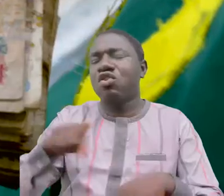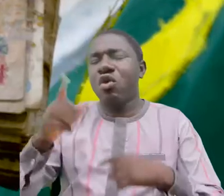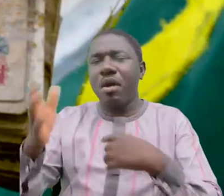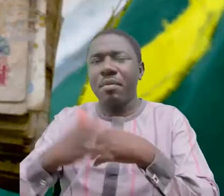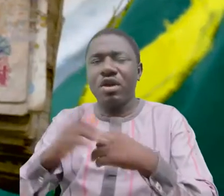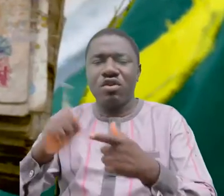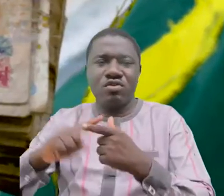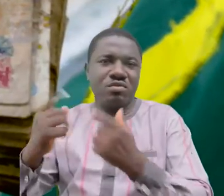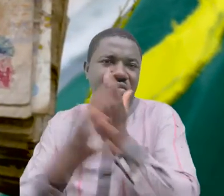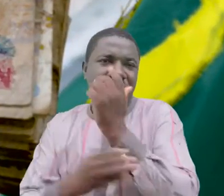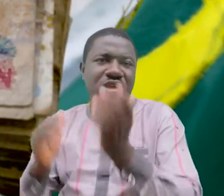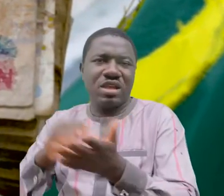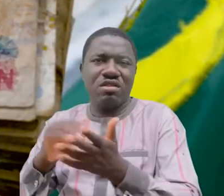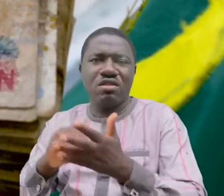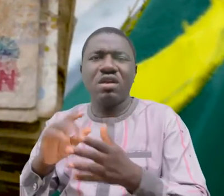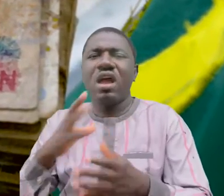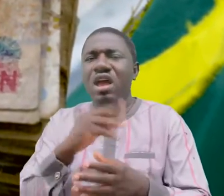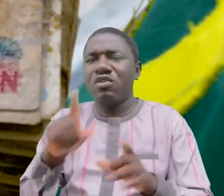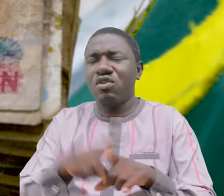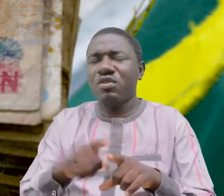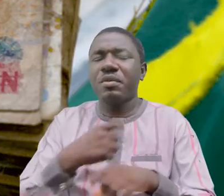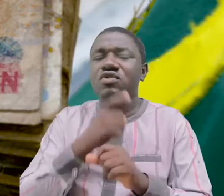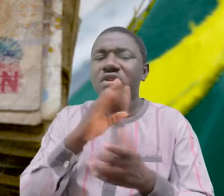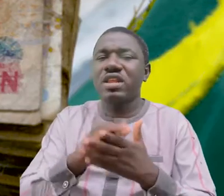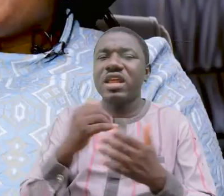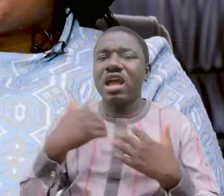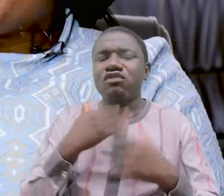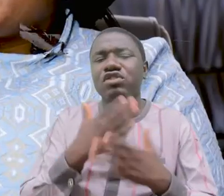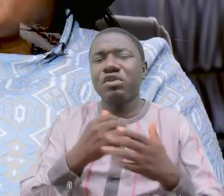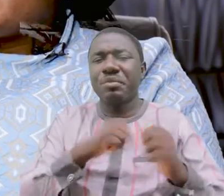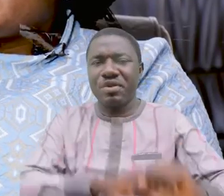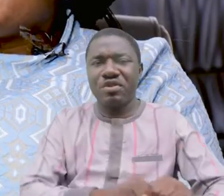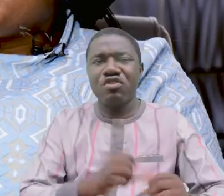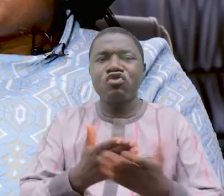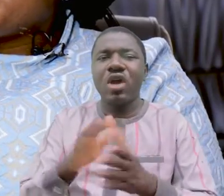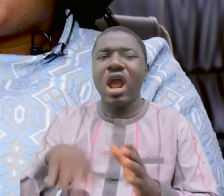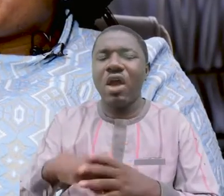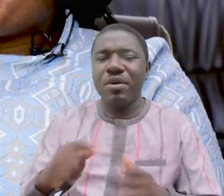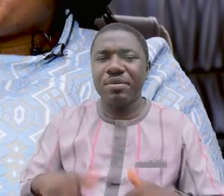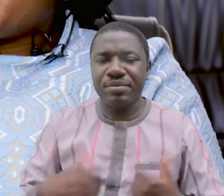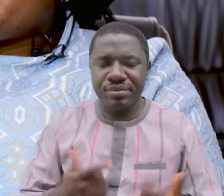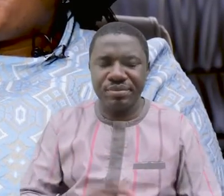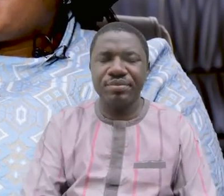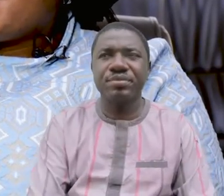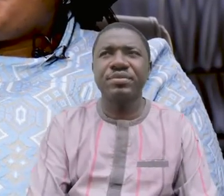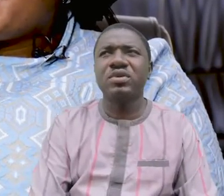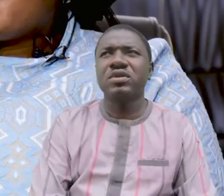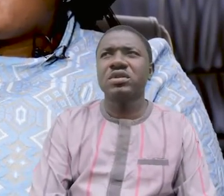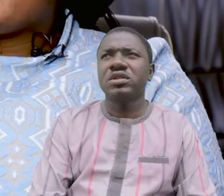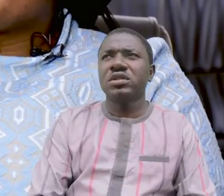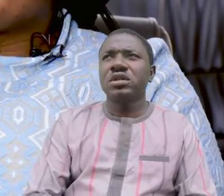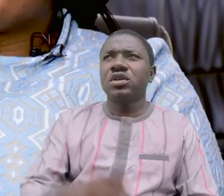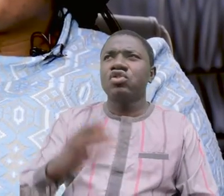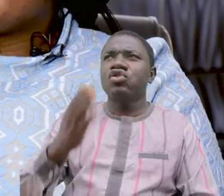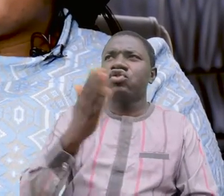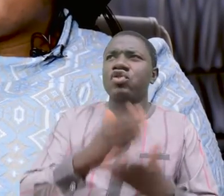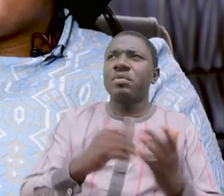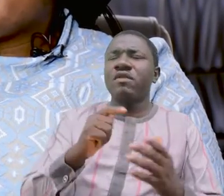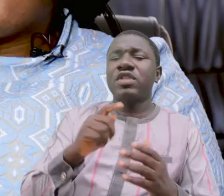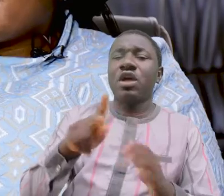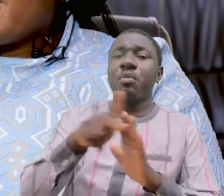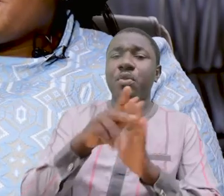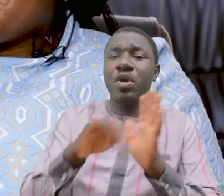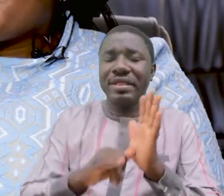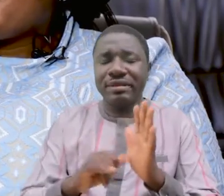income that provides security throughout a lifetime. So we've seen the institutions improve, so the policies being set up,